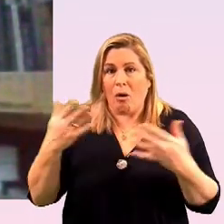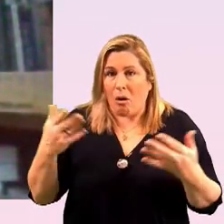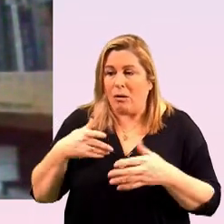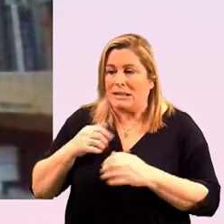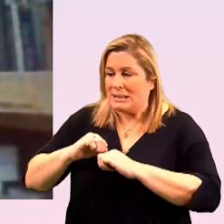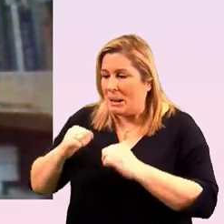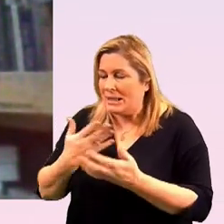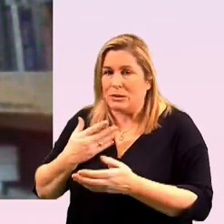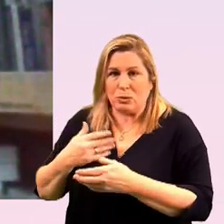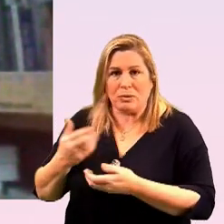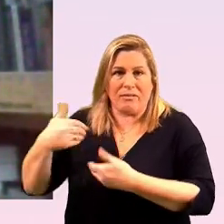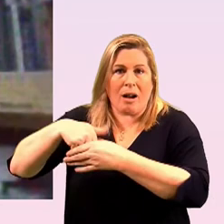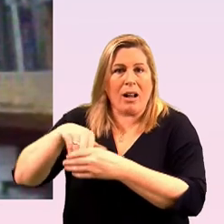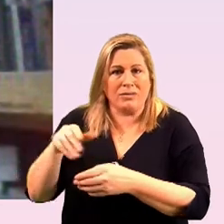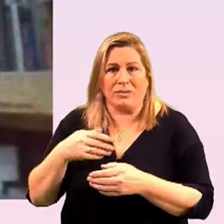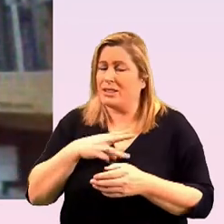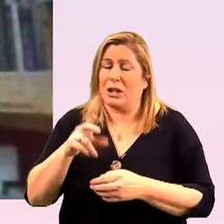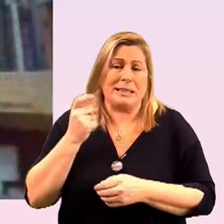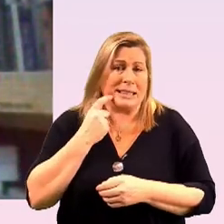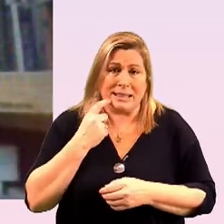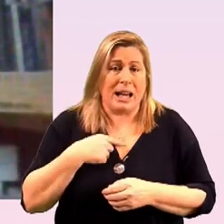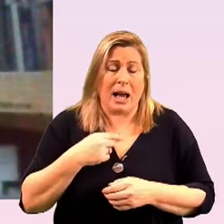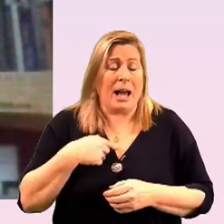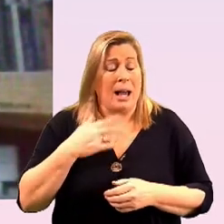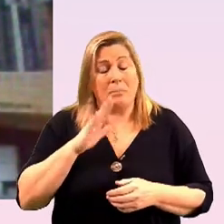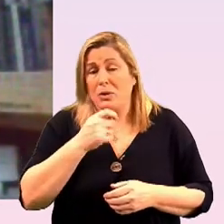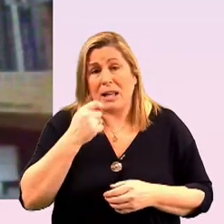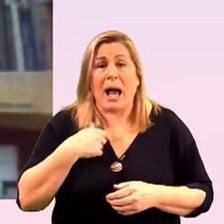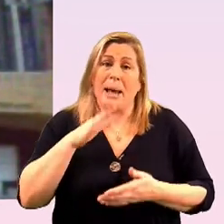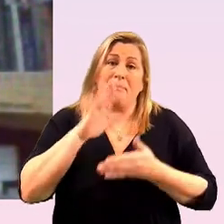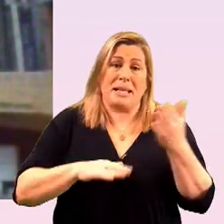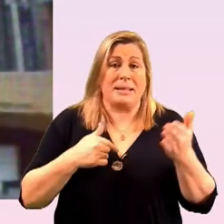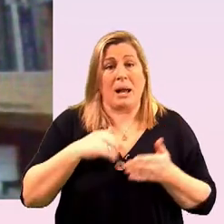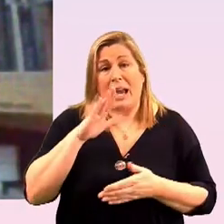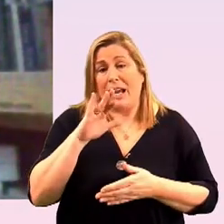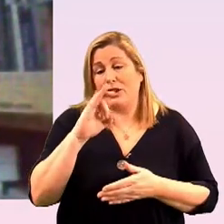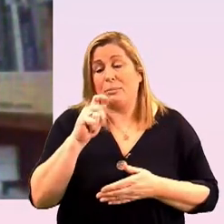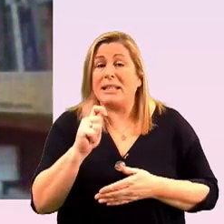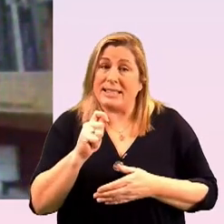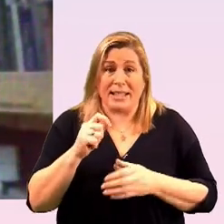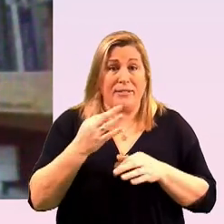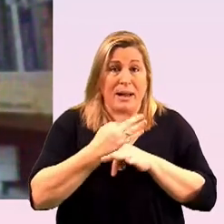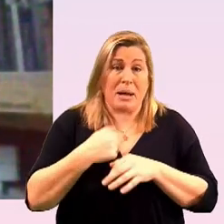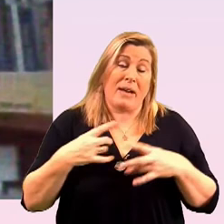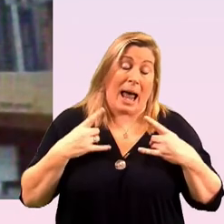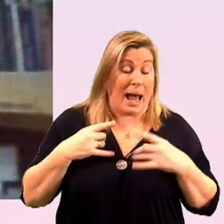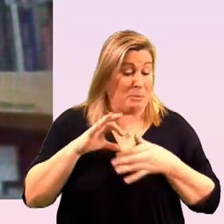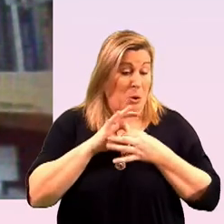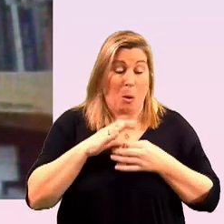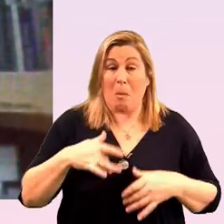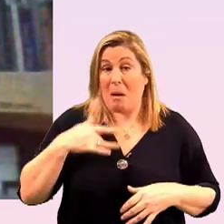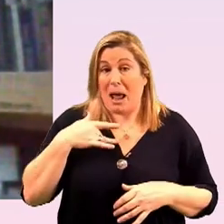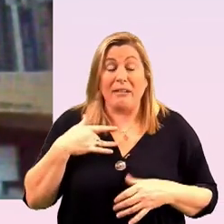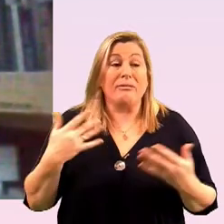I have found it quite challenging myself, because I must say I miss my LGBT family. I mean, I have a happy home life. It's great. Everybody,